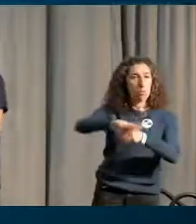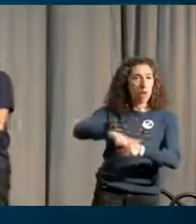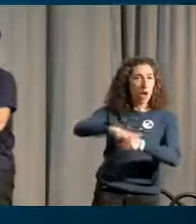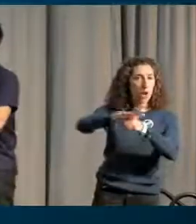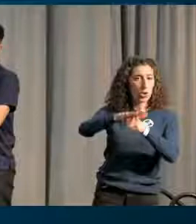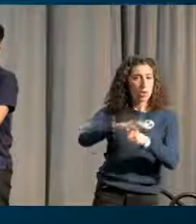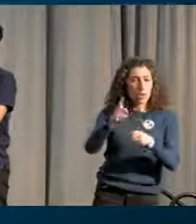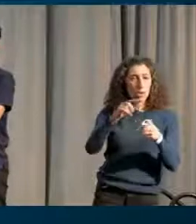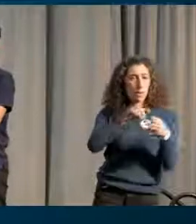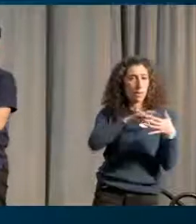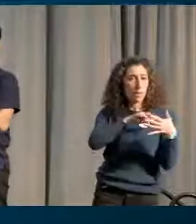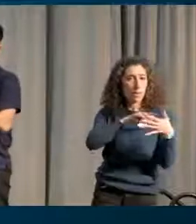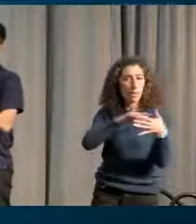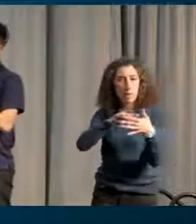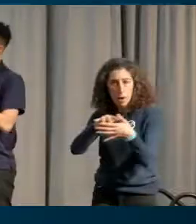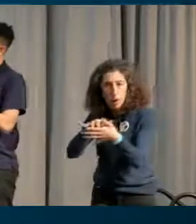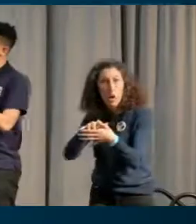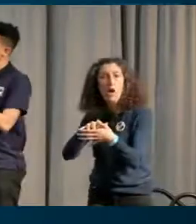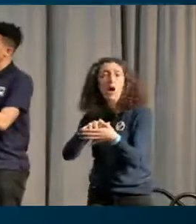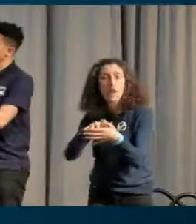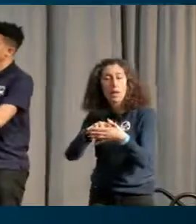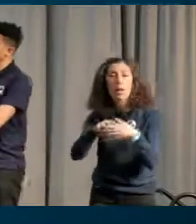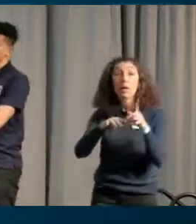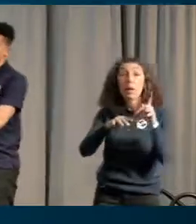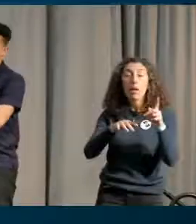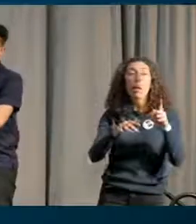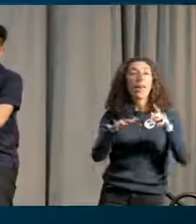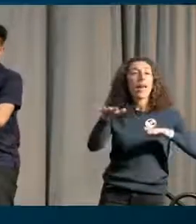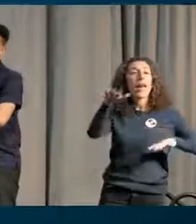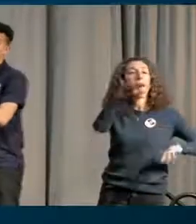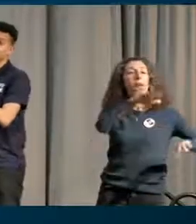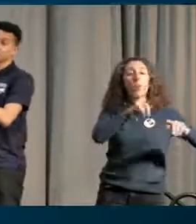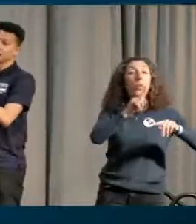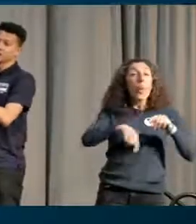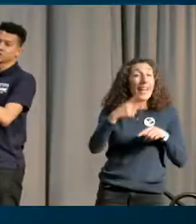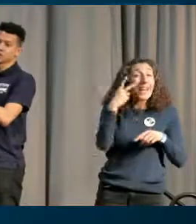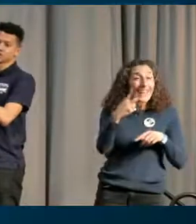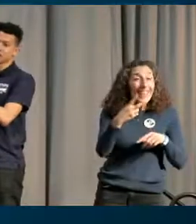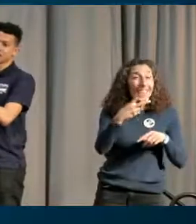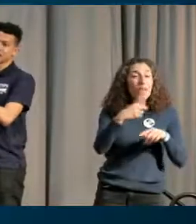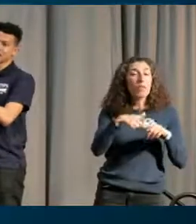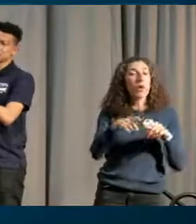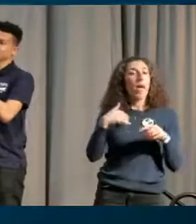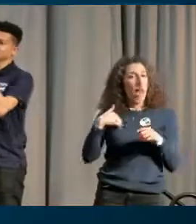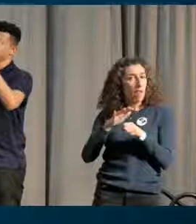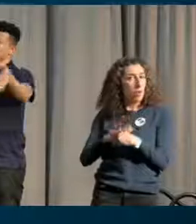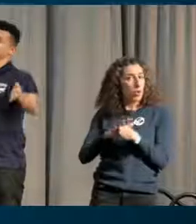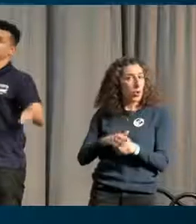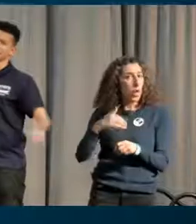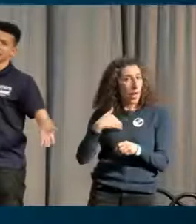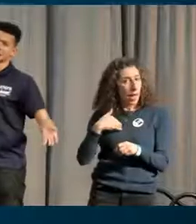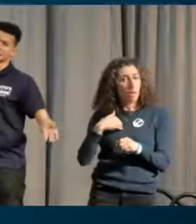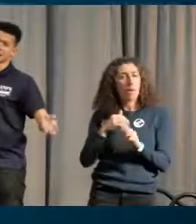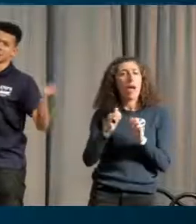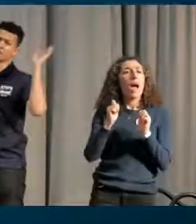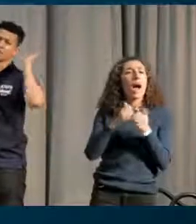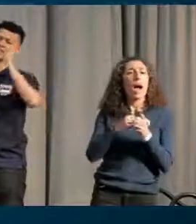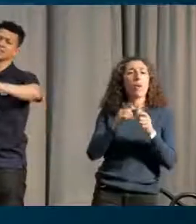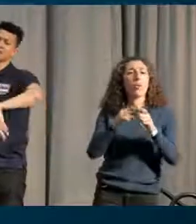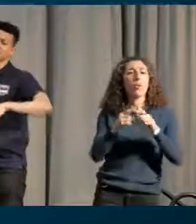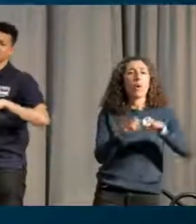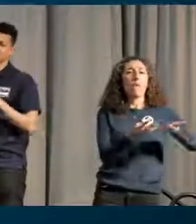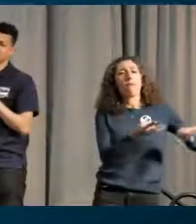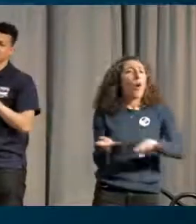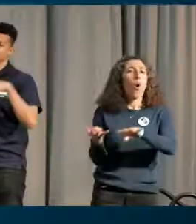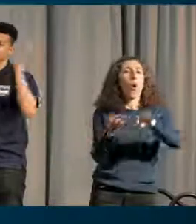was air does something really interesting when you have an airflow. So I'm going to try to fill this one last time, and I